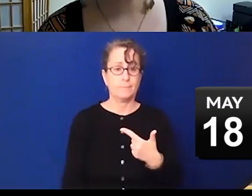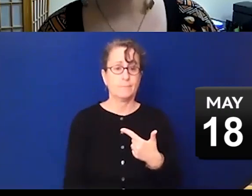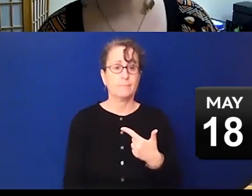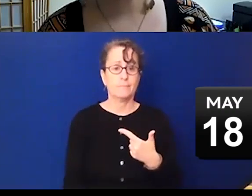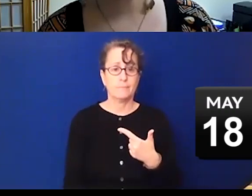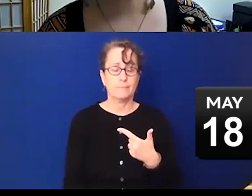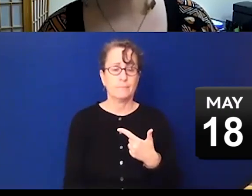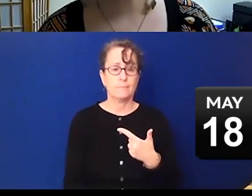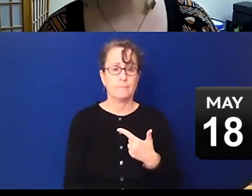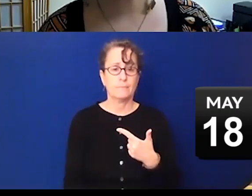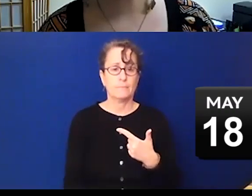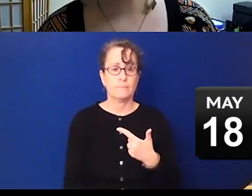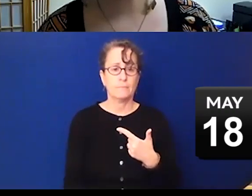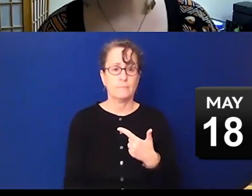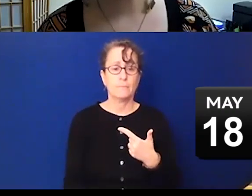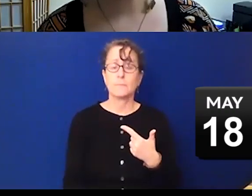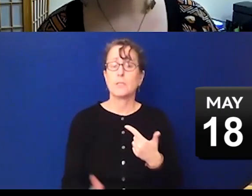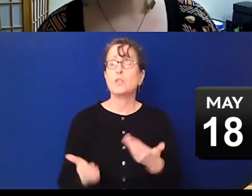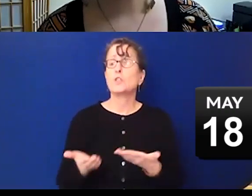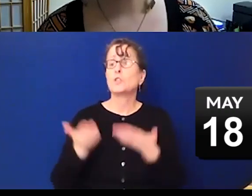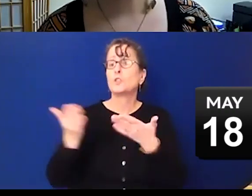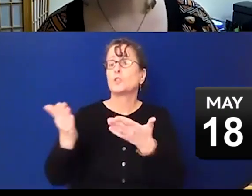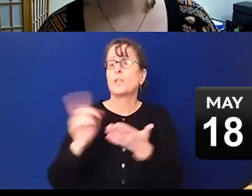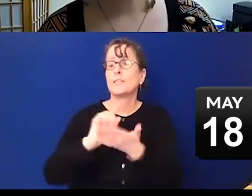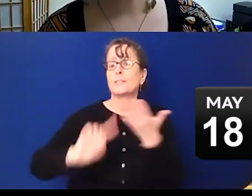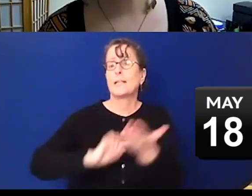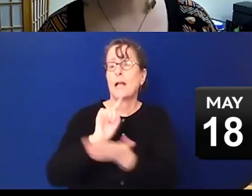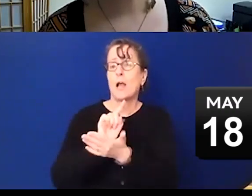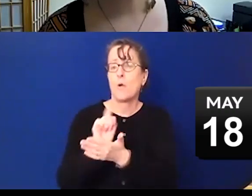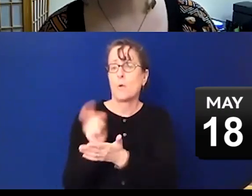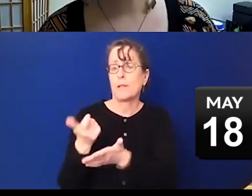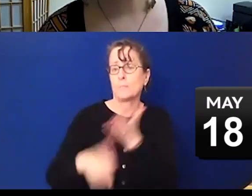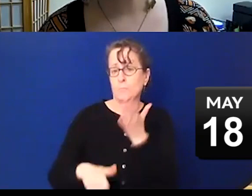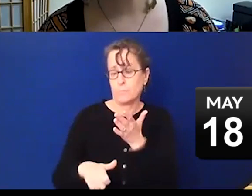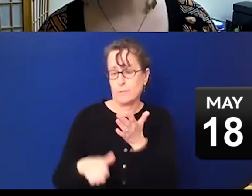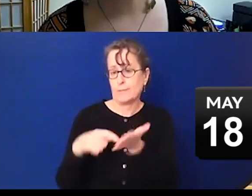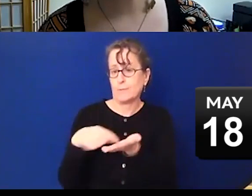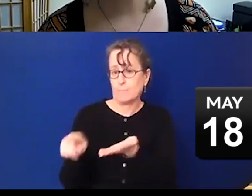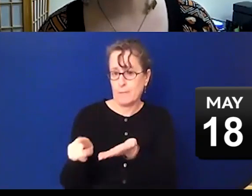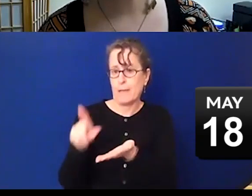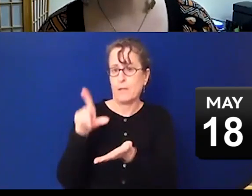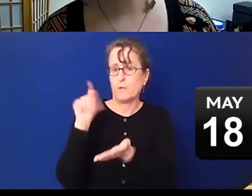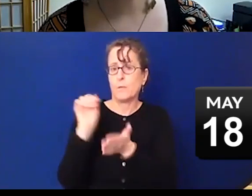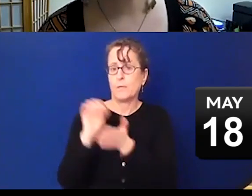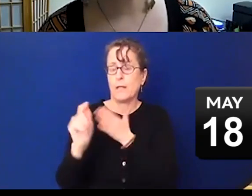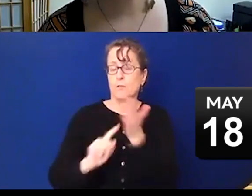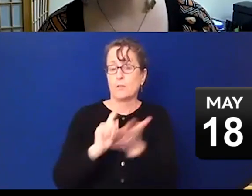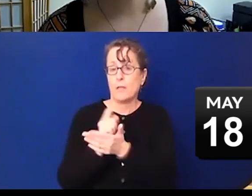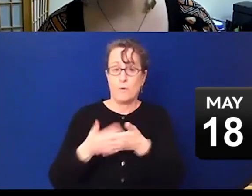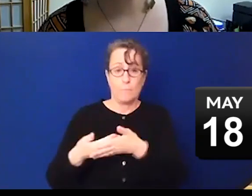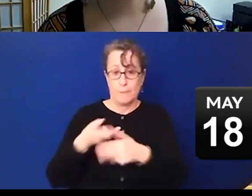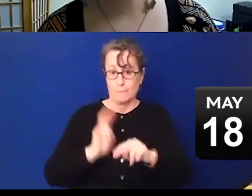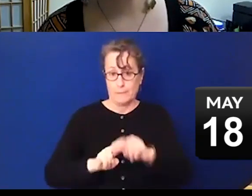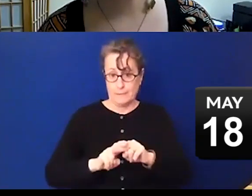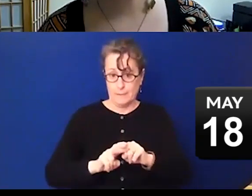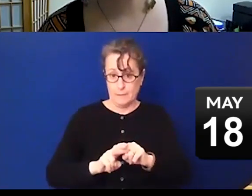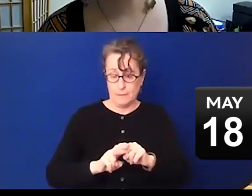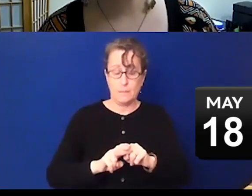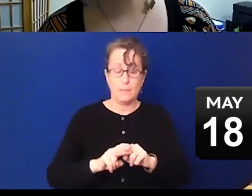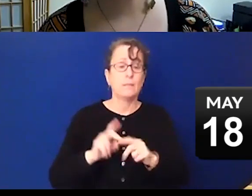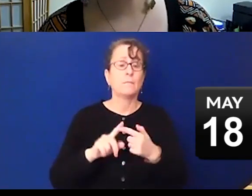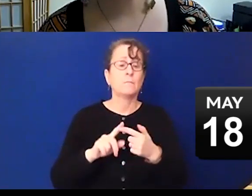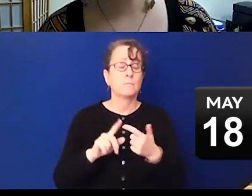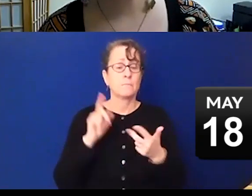Put a suggested rate of $20 an hour for babysitting, and allow